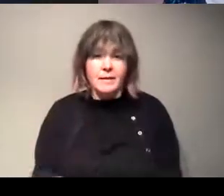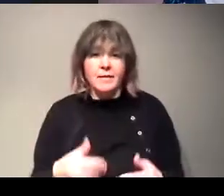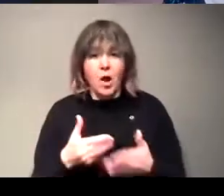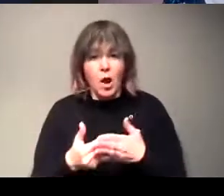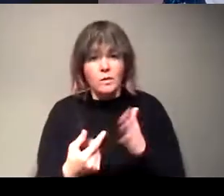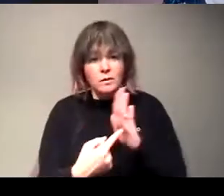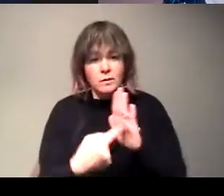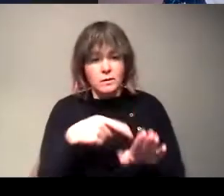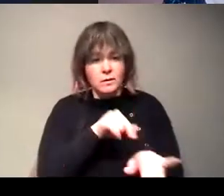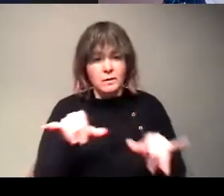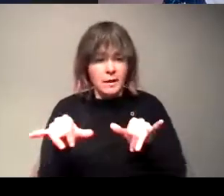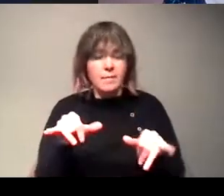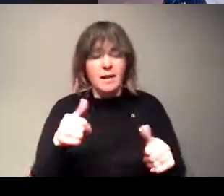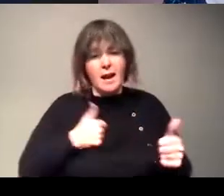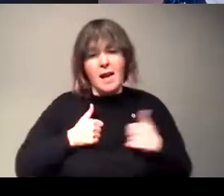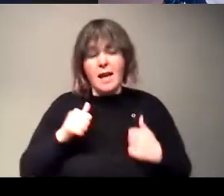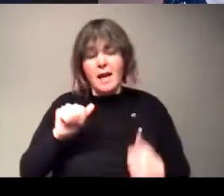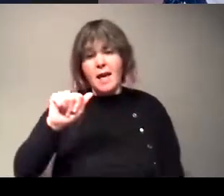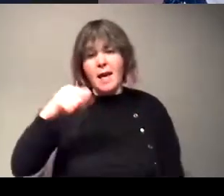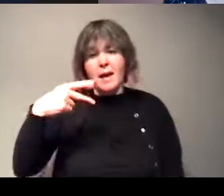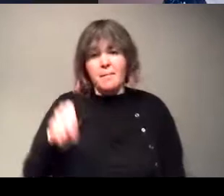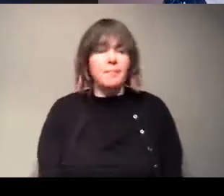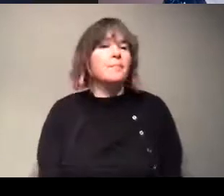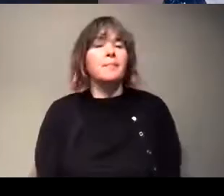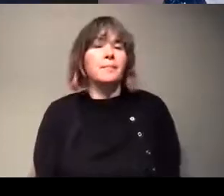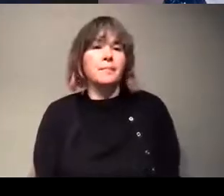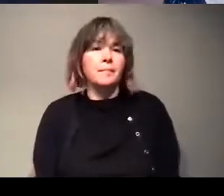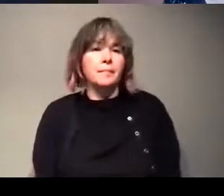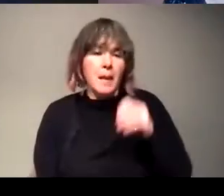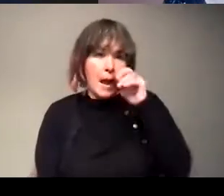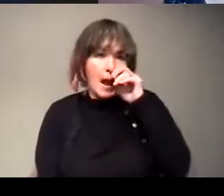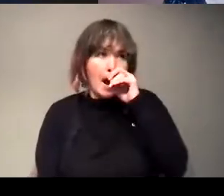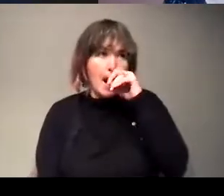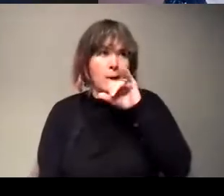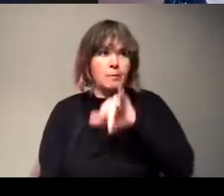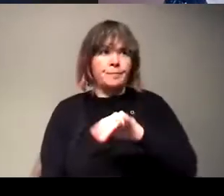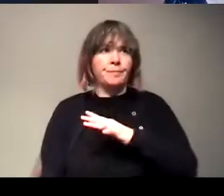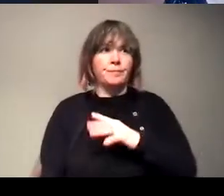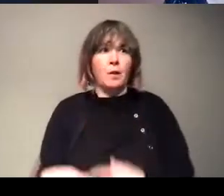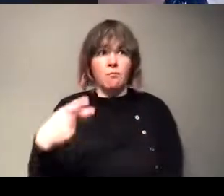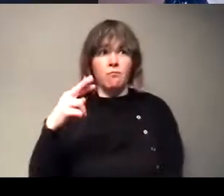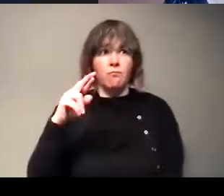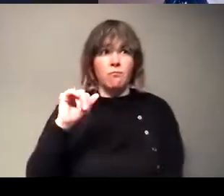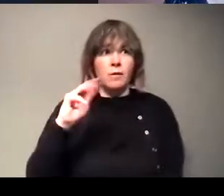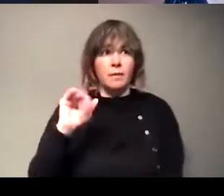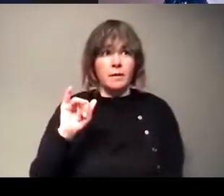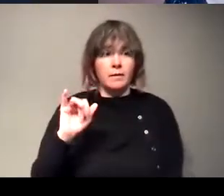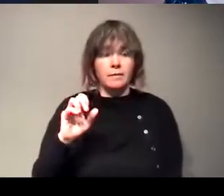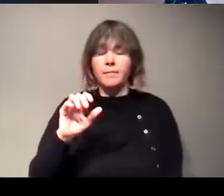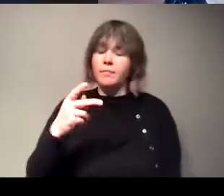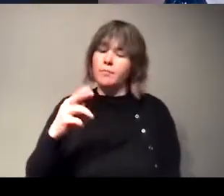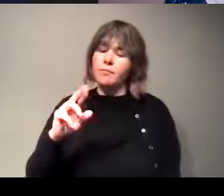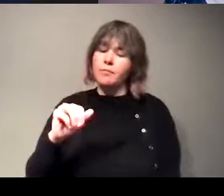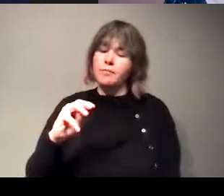like a great ape, I would say. Okay, so if we're going primate, then they are probably